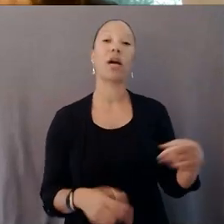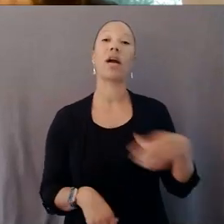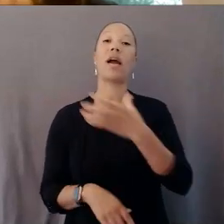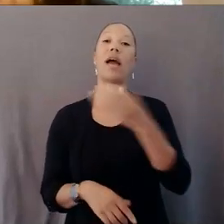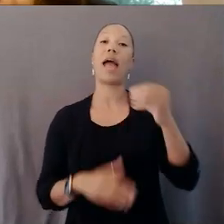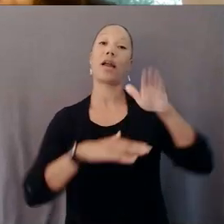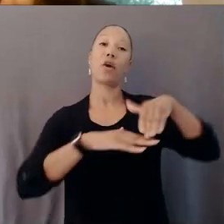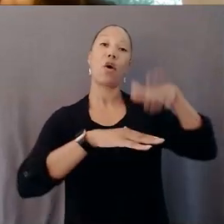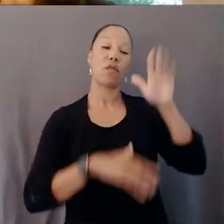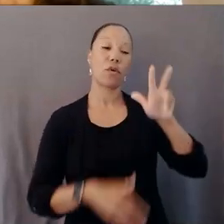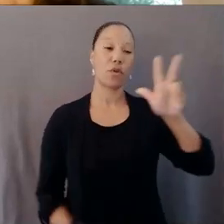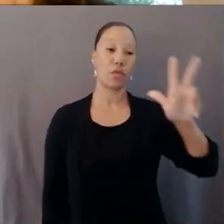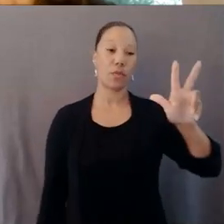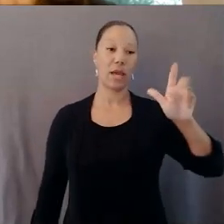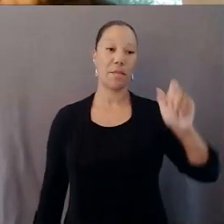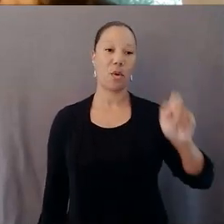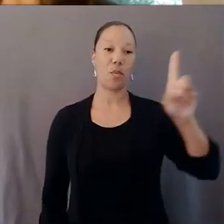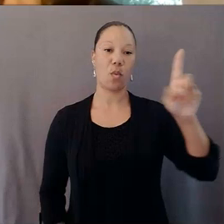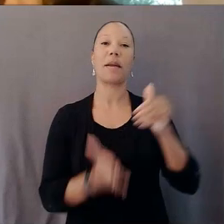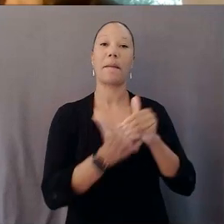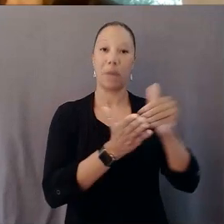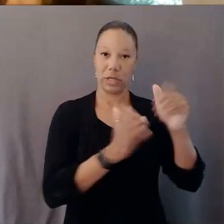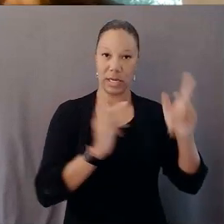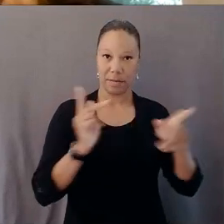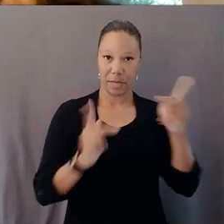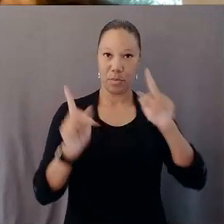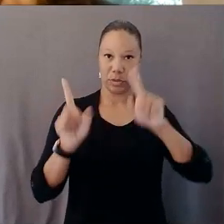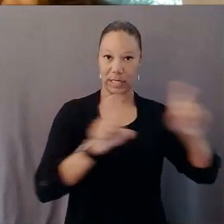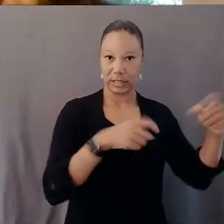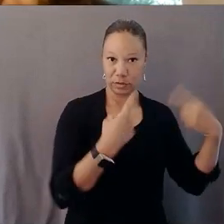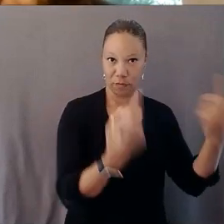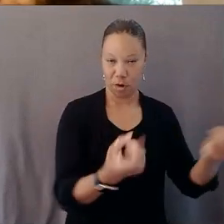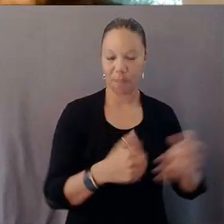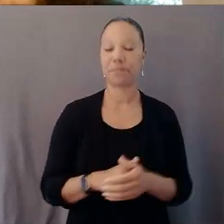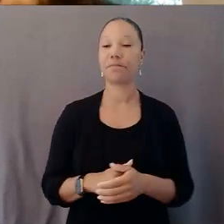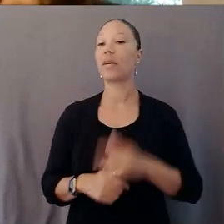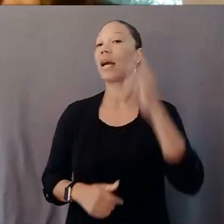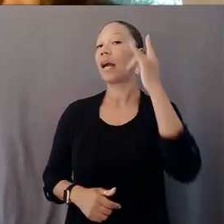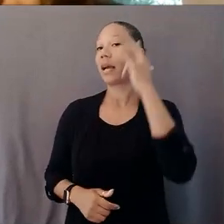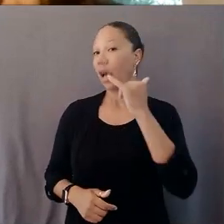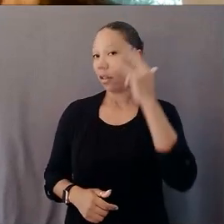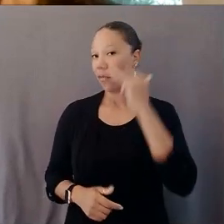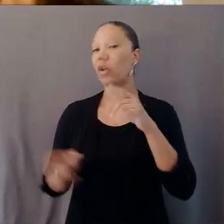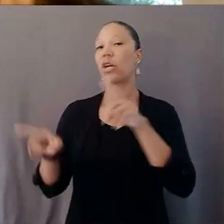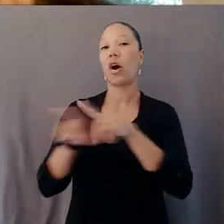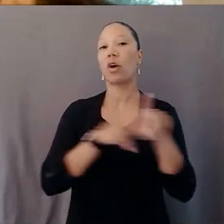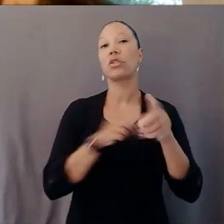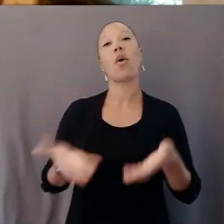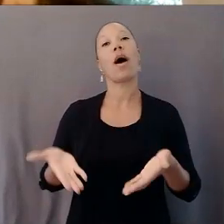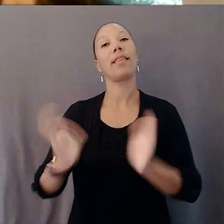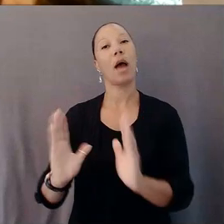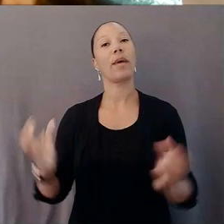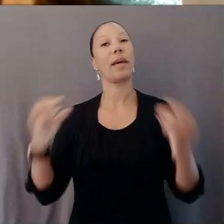Sacramento County also amended the public health order that will allow for additional